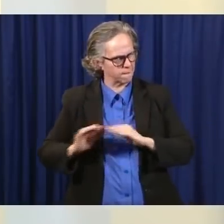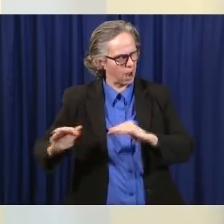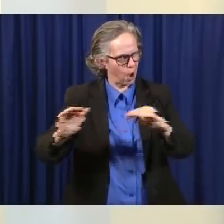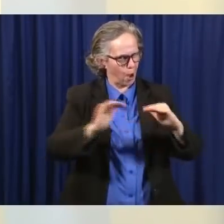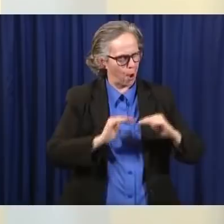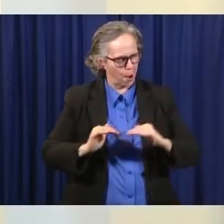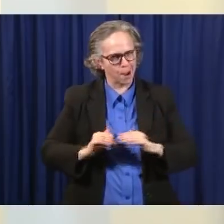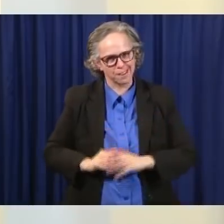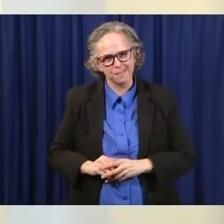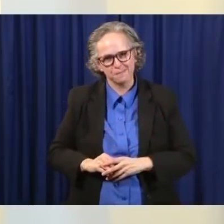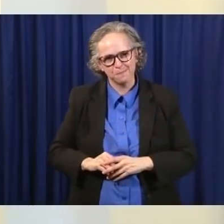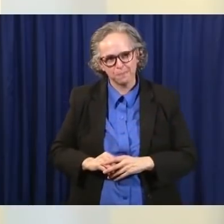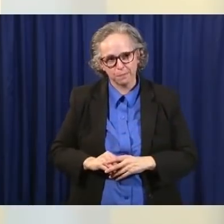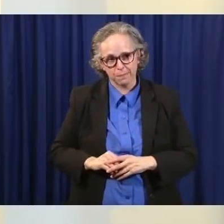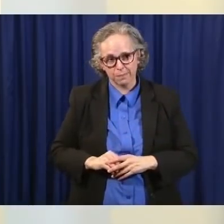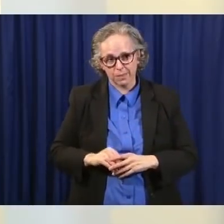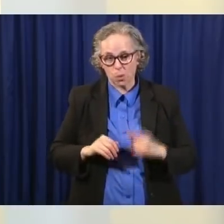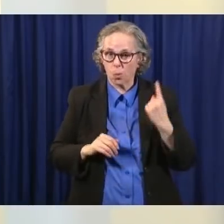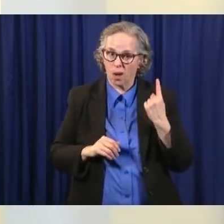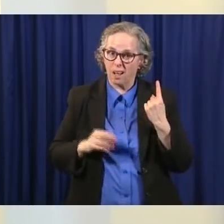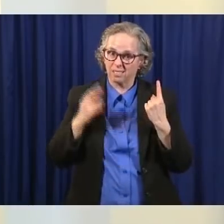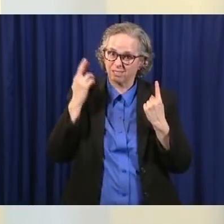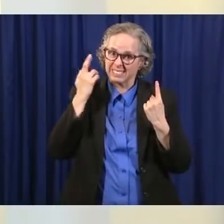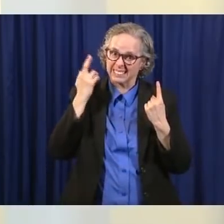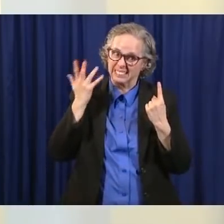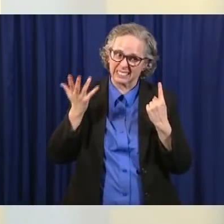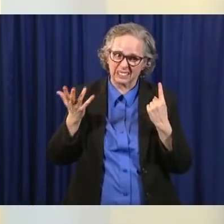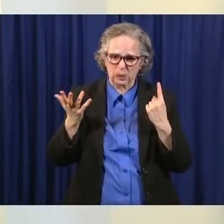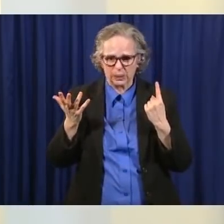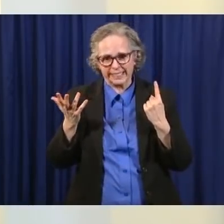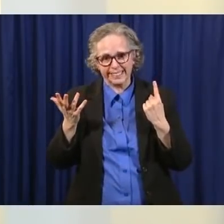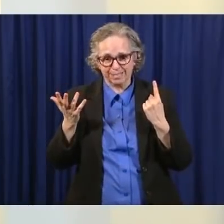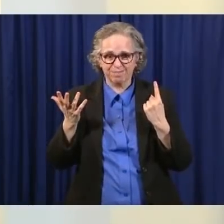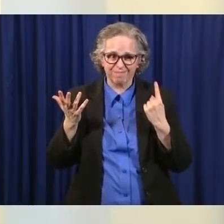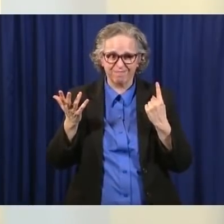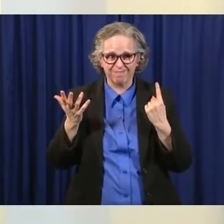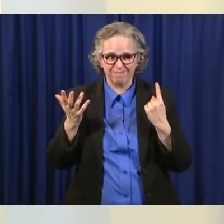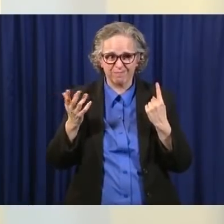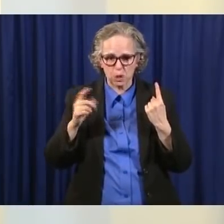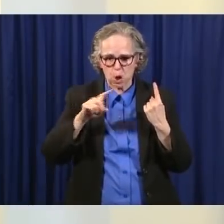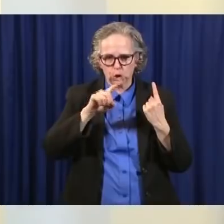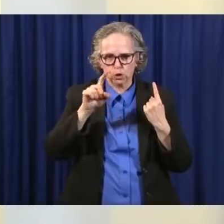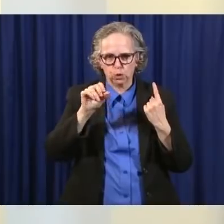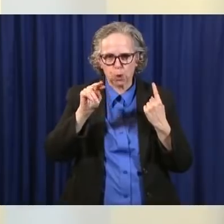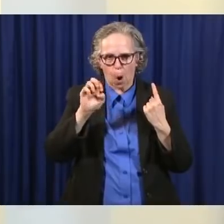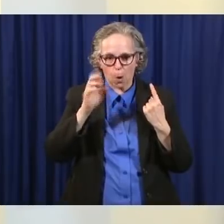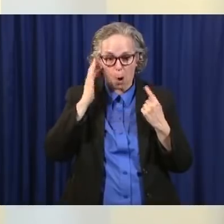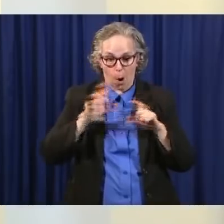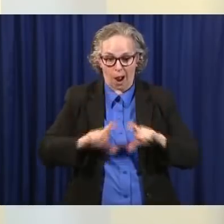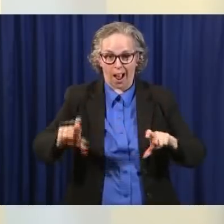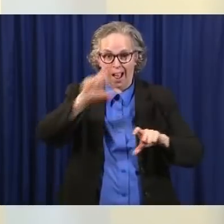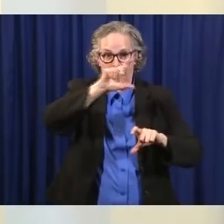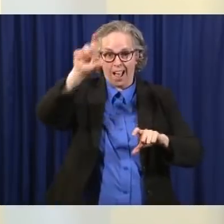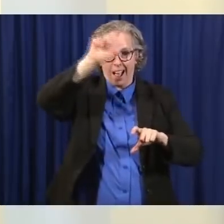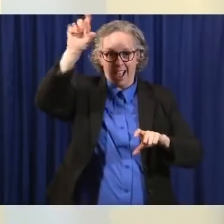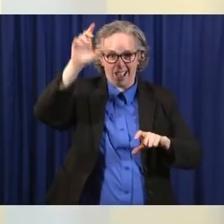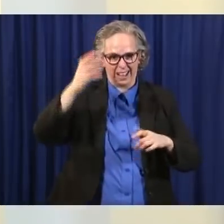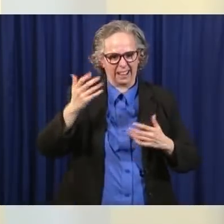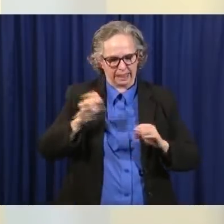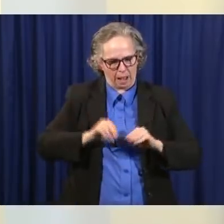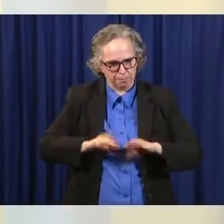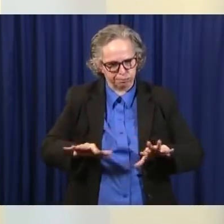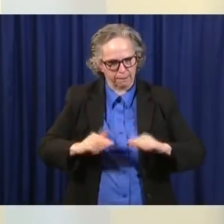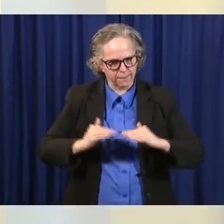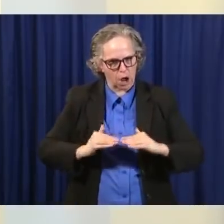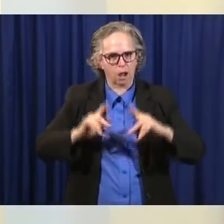reasons we use our zone structure was to make that possible. Then you had to have the ability to actually swab and get the